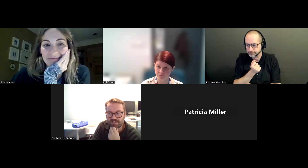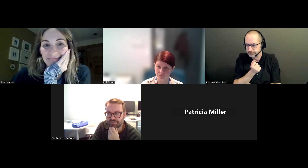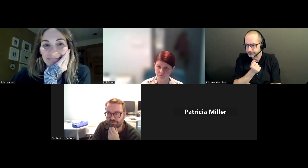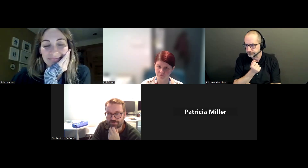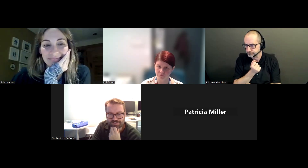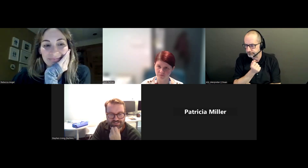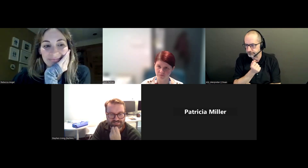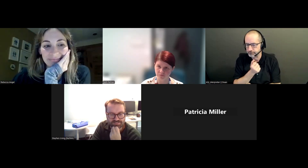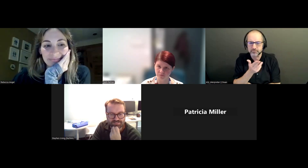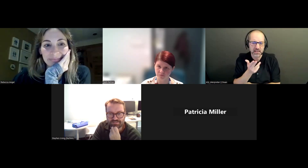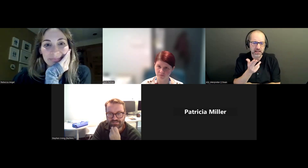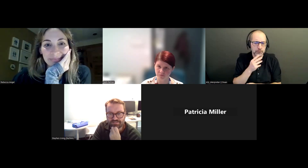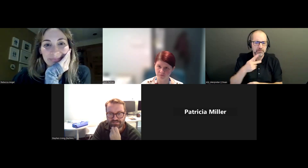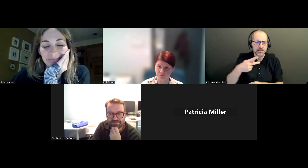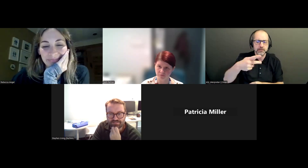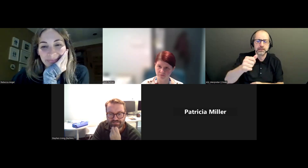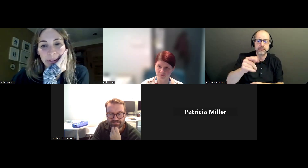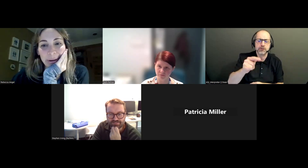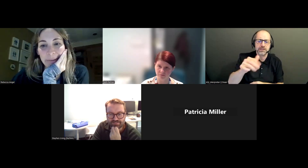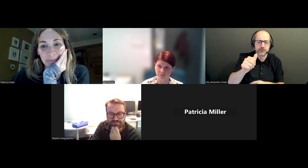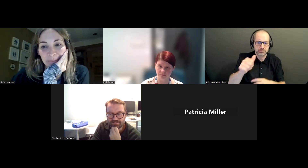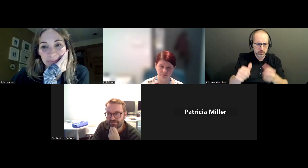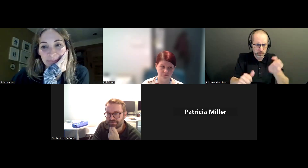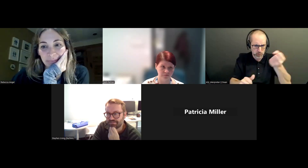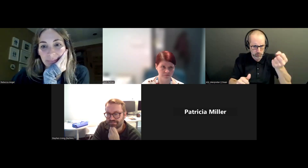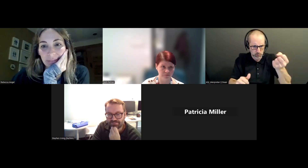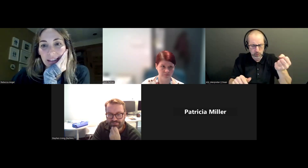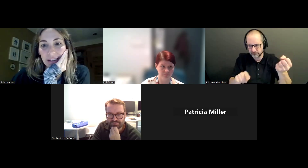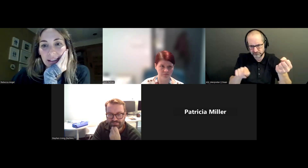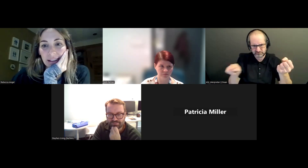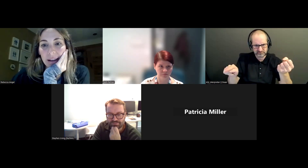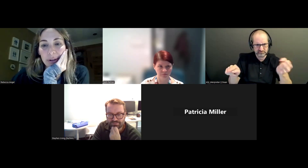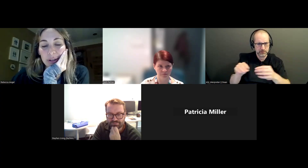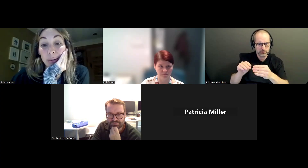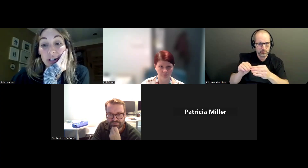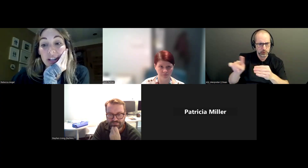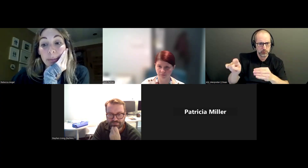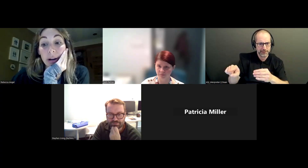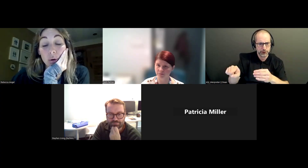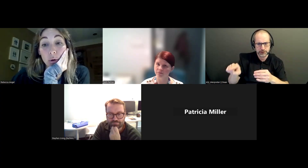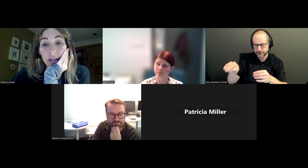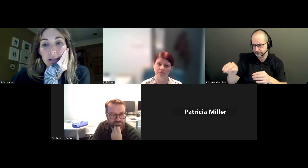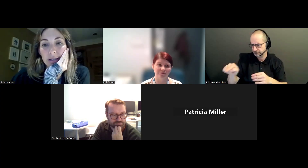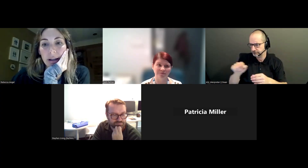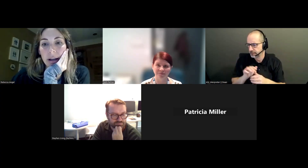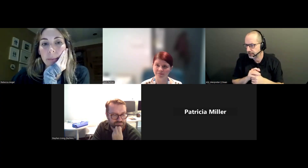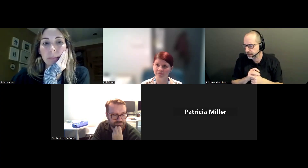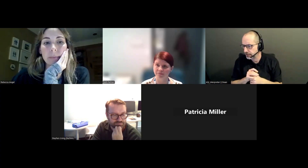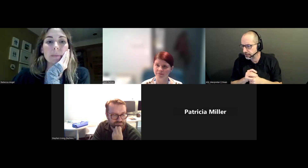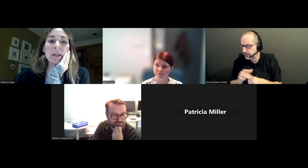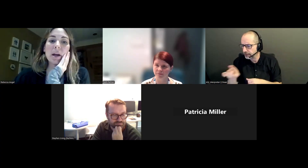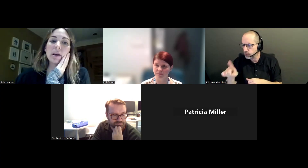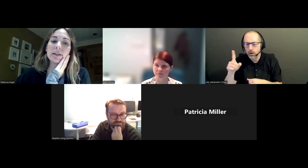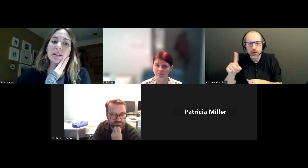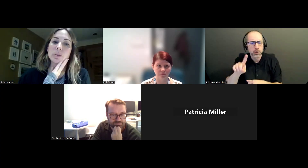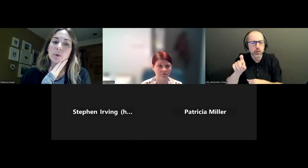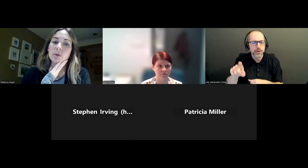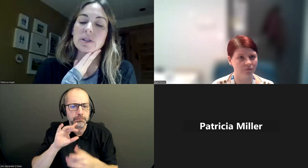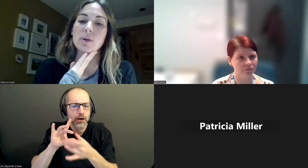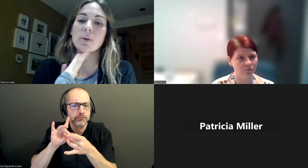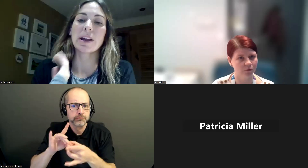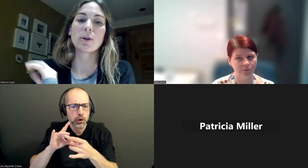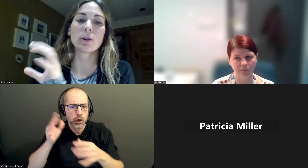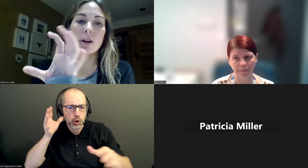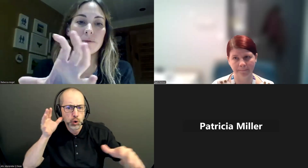Maybe we'll come back to Patricia then. Okay. There's a question here about noise,